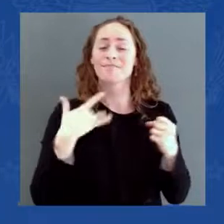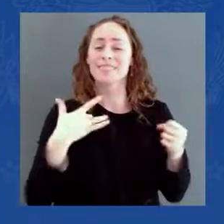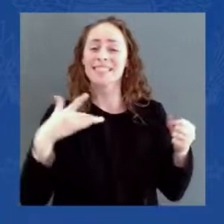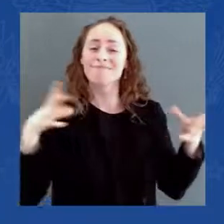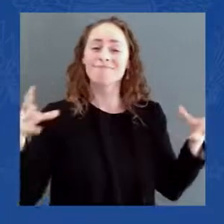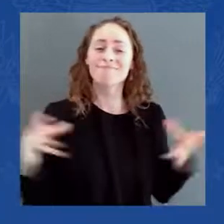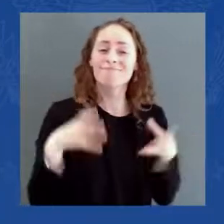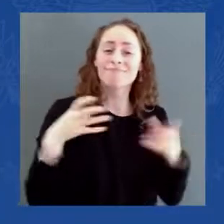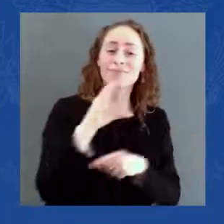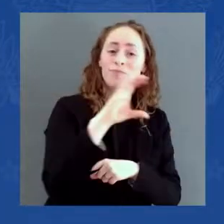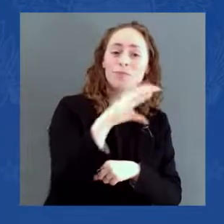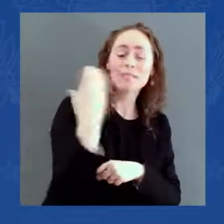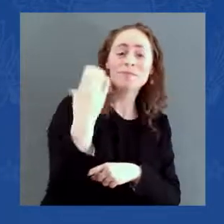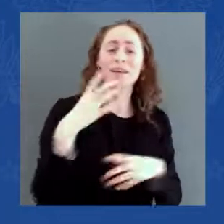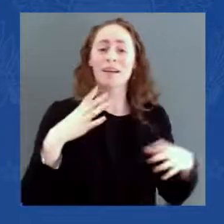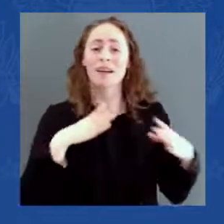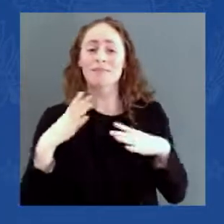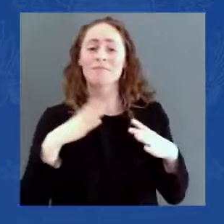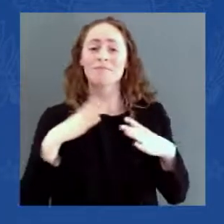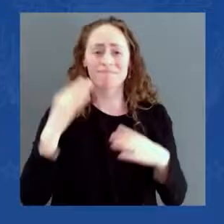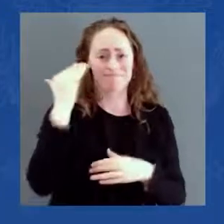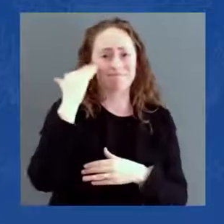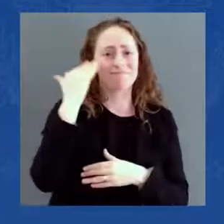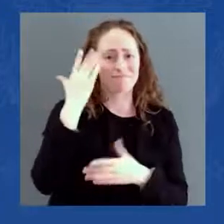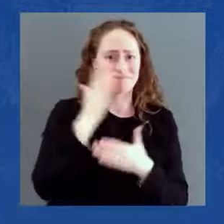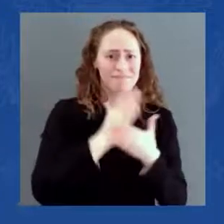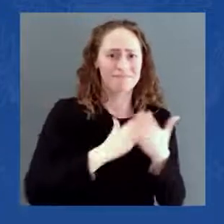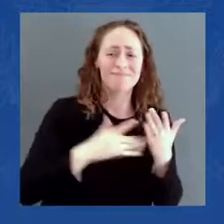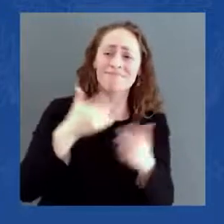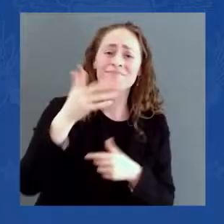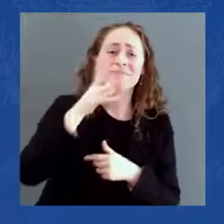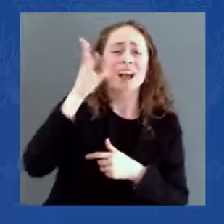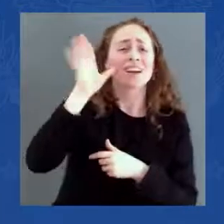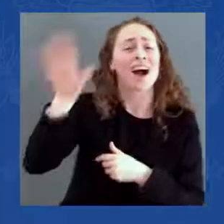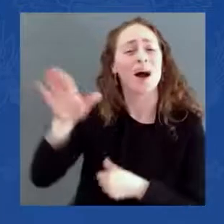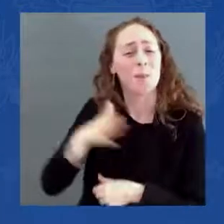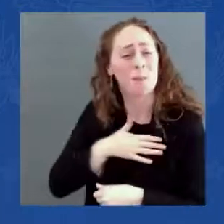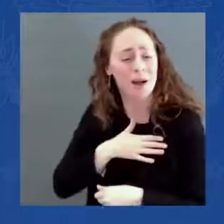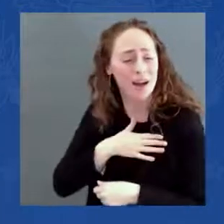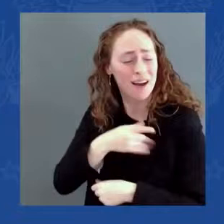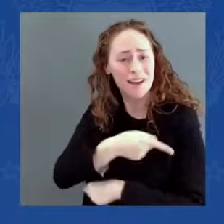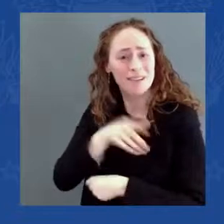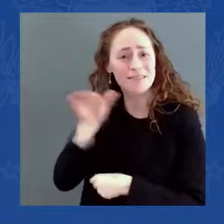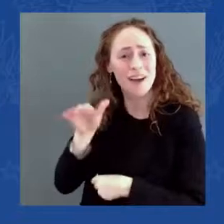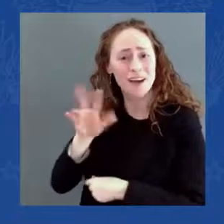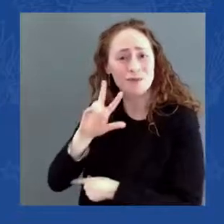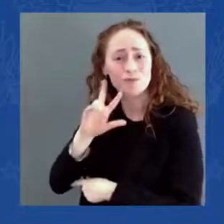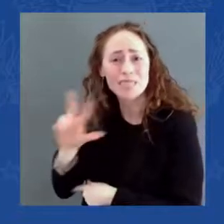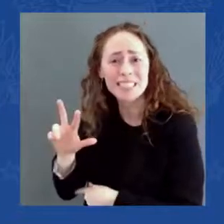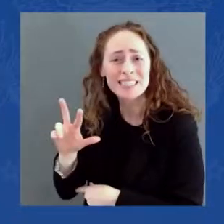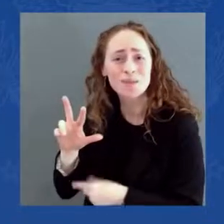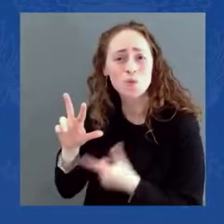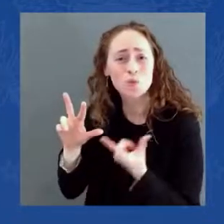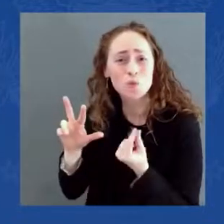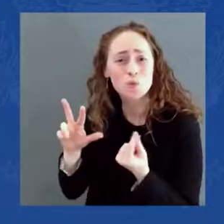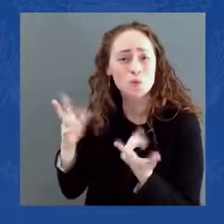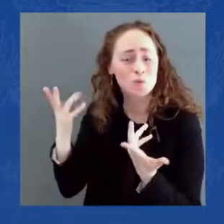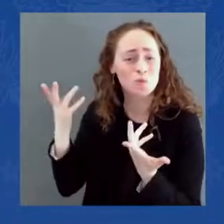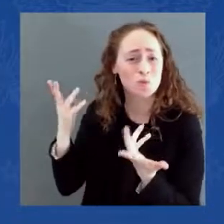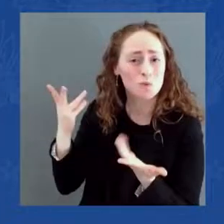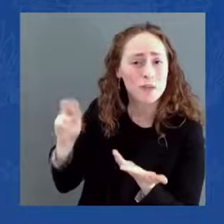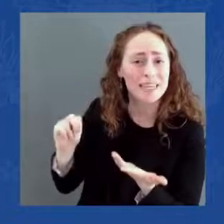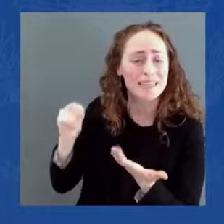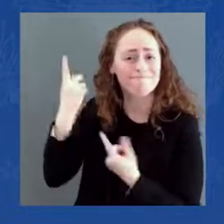a time that that can, am I going to be okay? Is she going to be okay? Are he going to be okay? And let me say this, I strongly support the